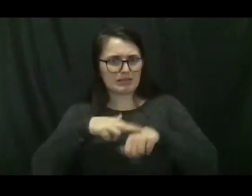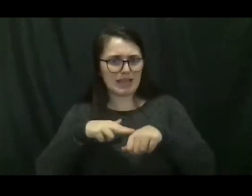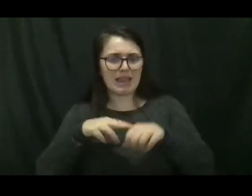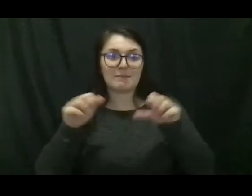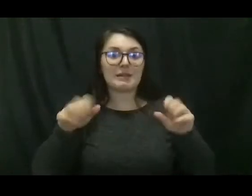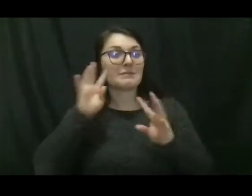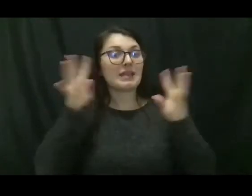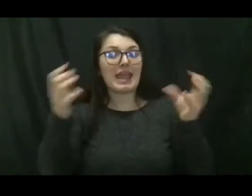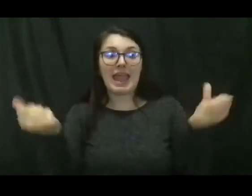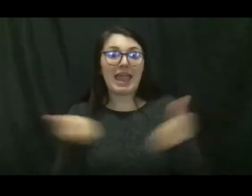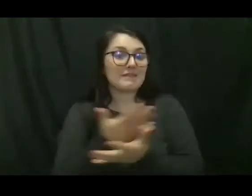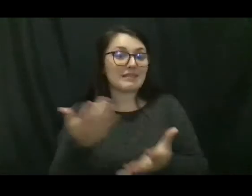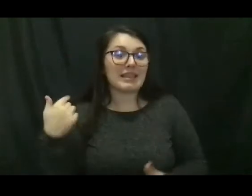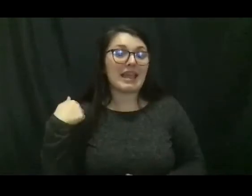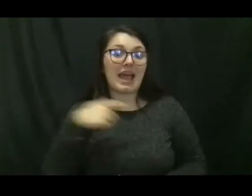be.